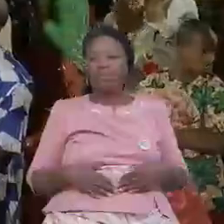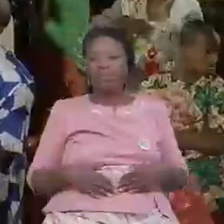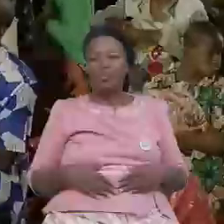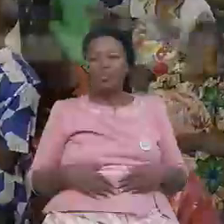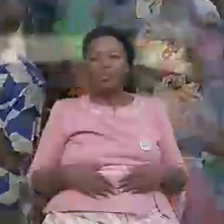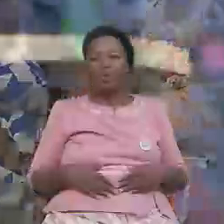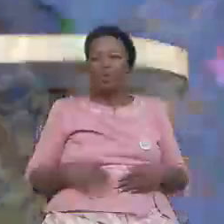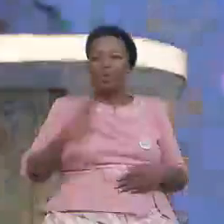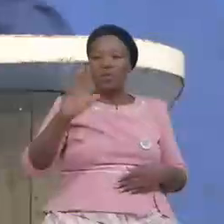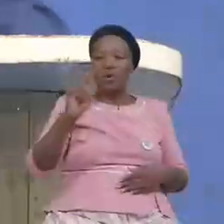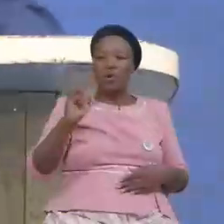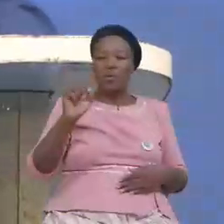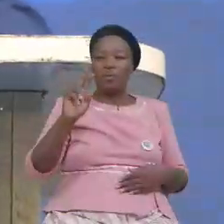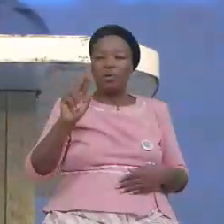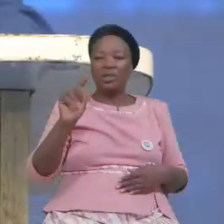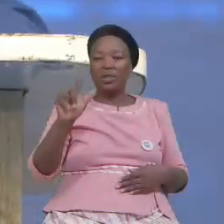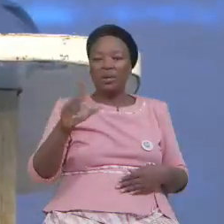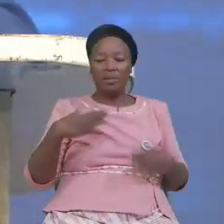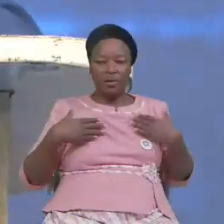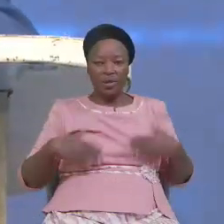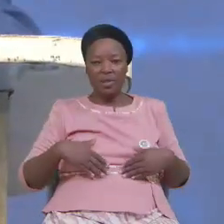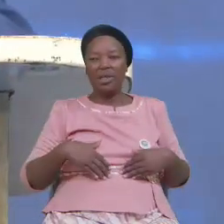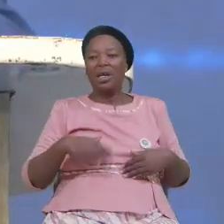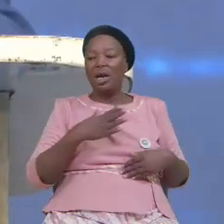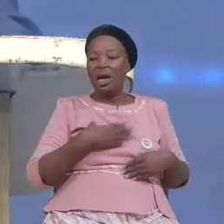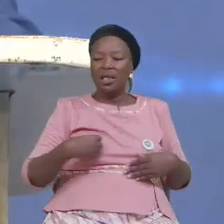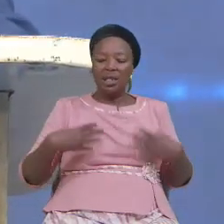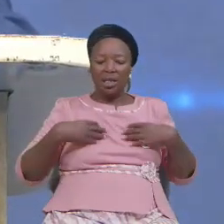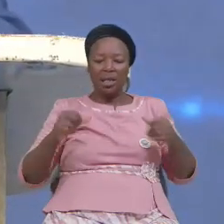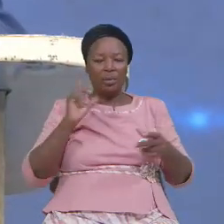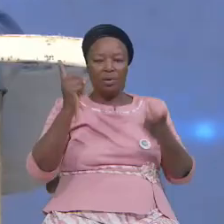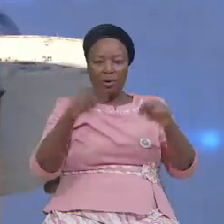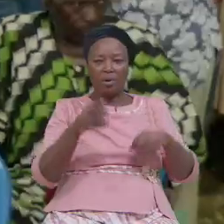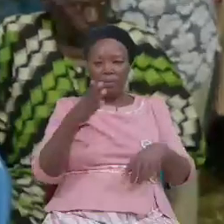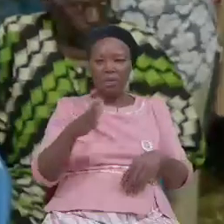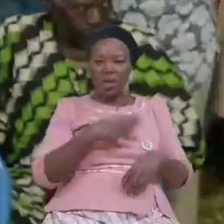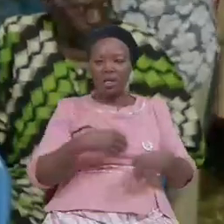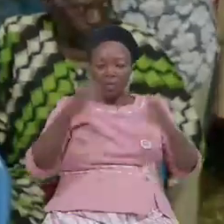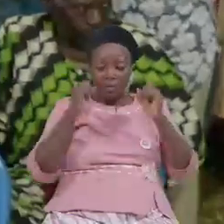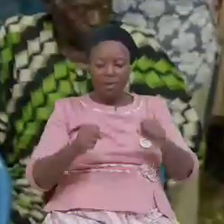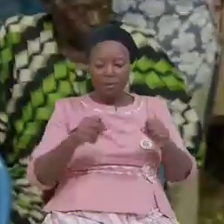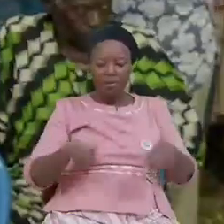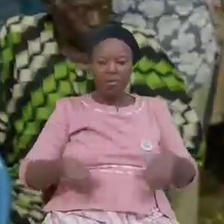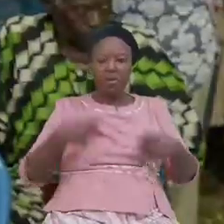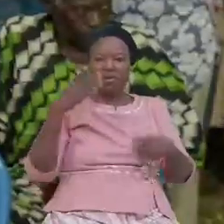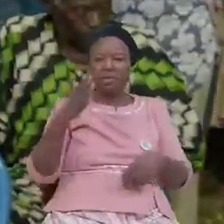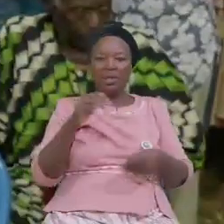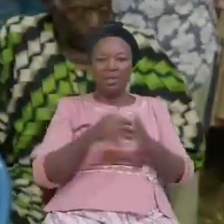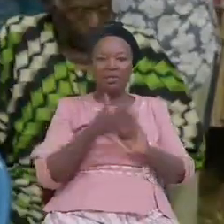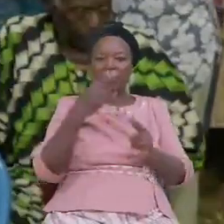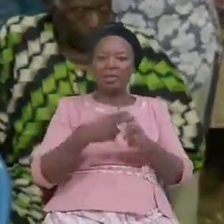Healing will come there. Power will reside there. And